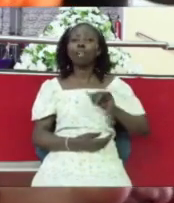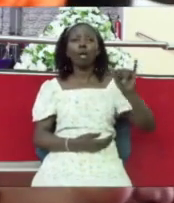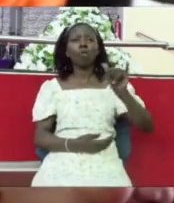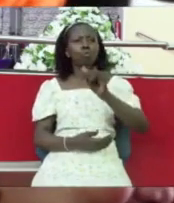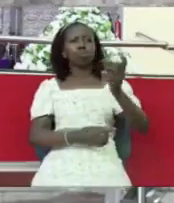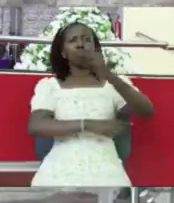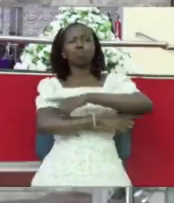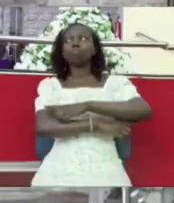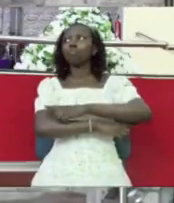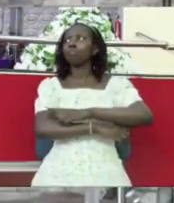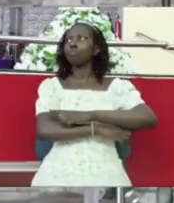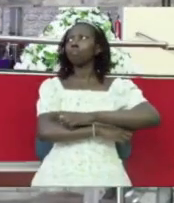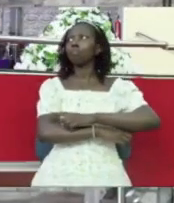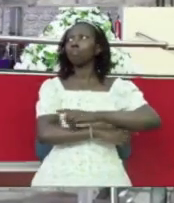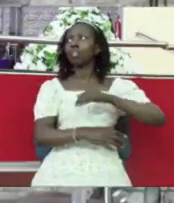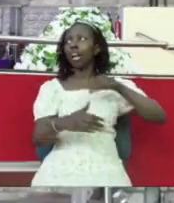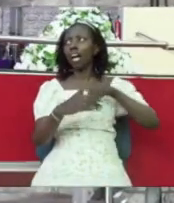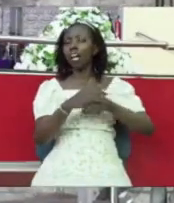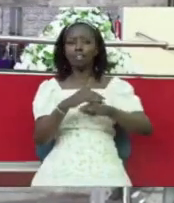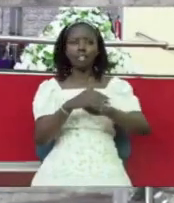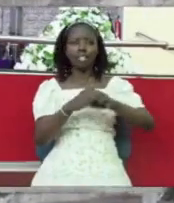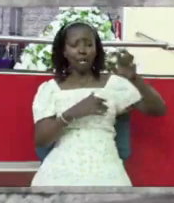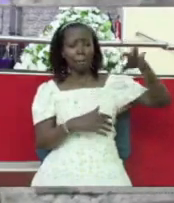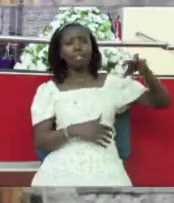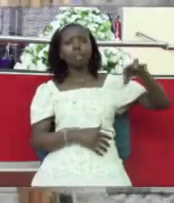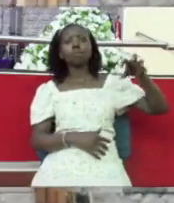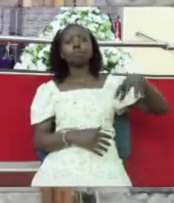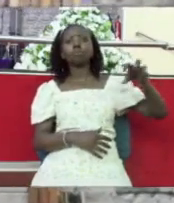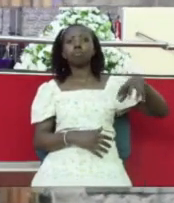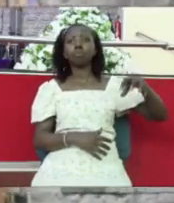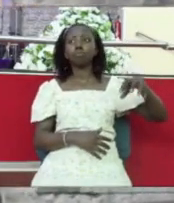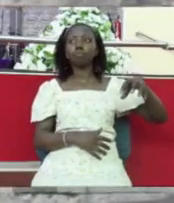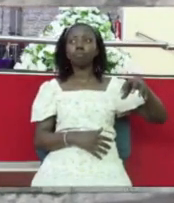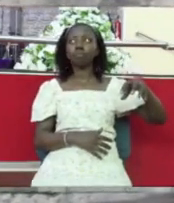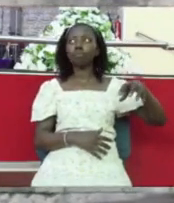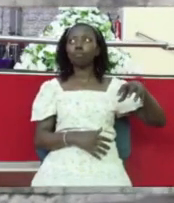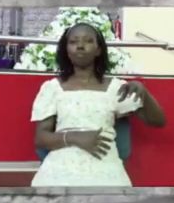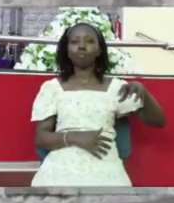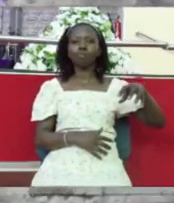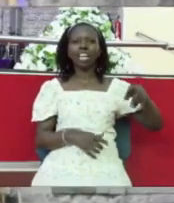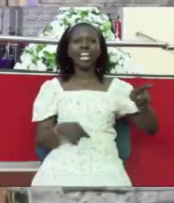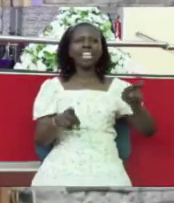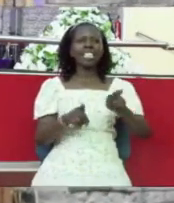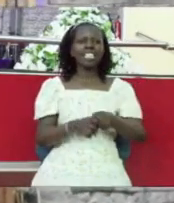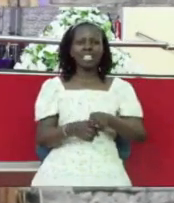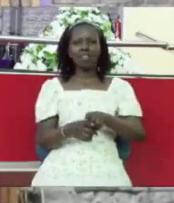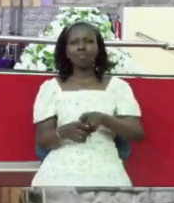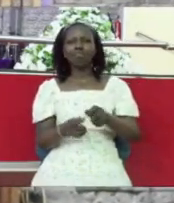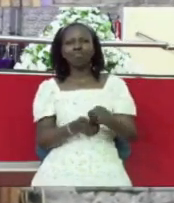days, siku zile, getting into a matatu, kuingia katika matatu, it was survival for the fittest. Ilikuwa